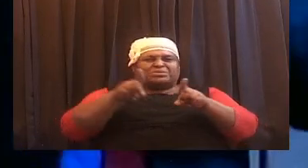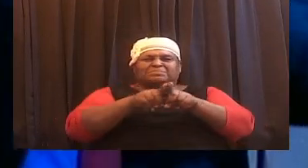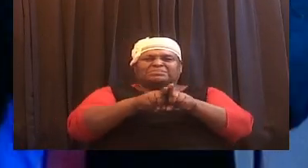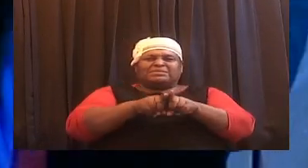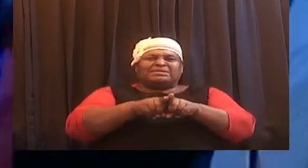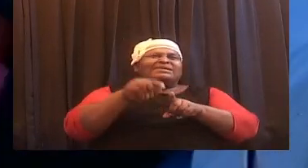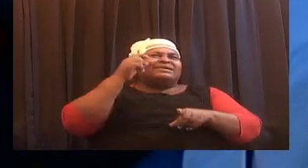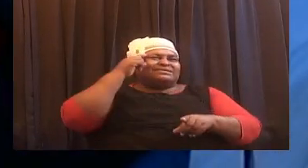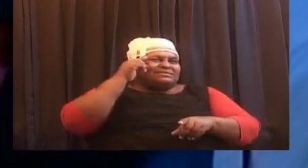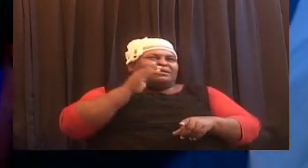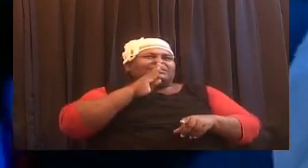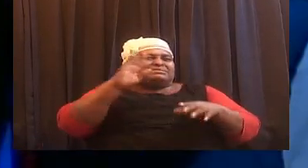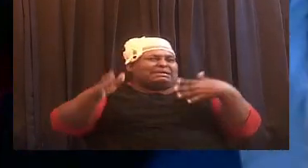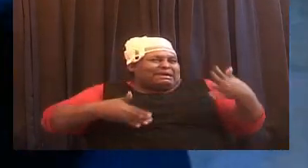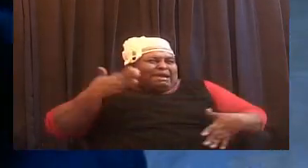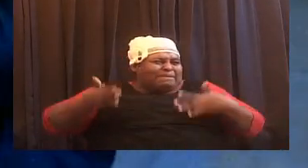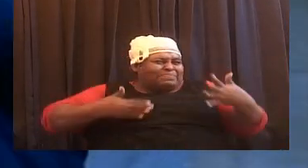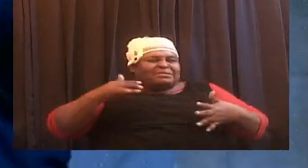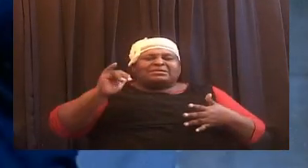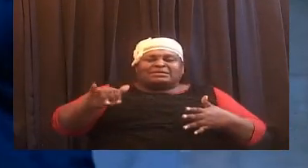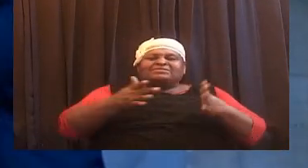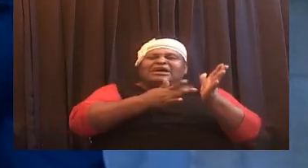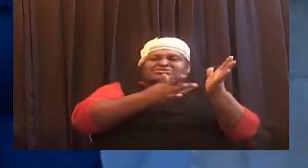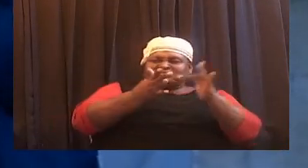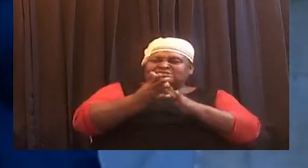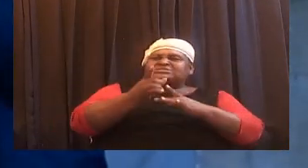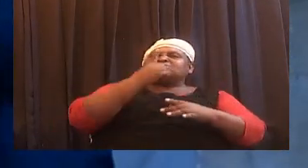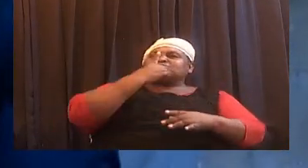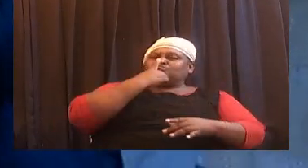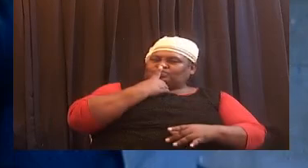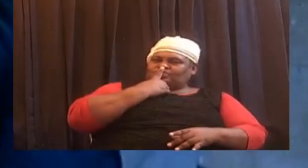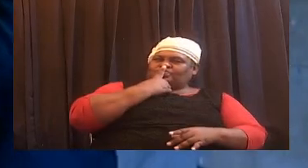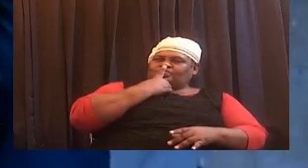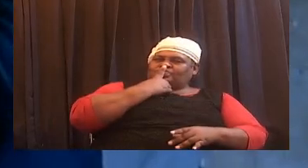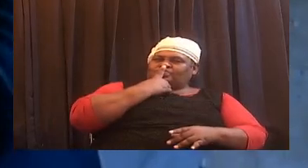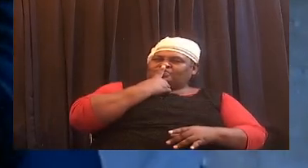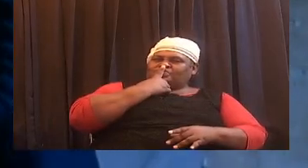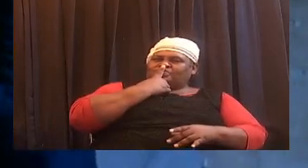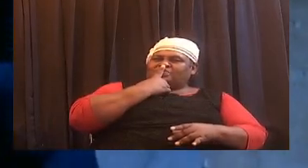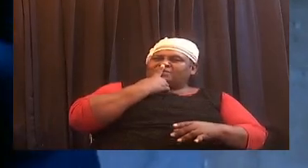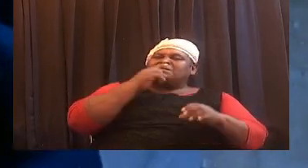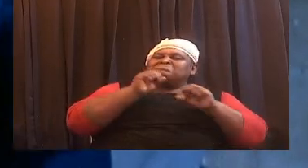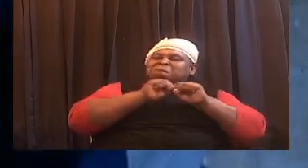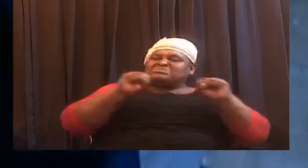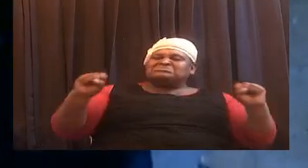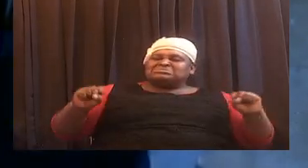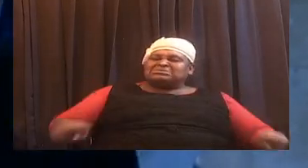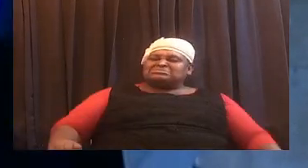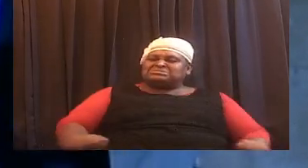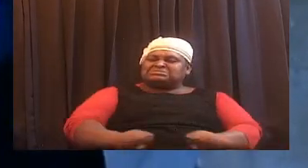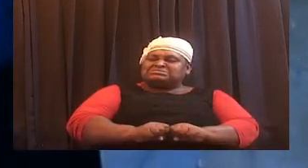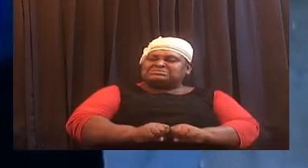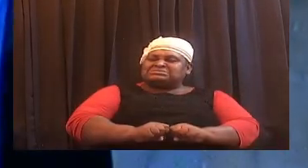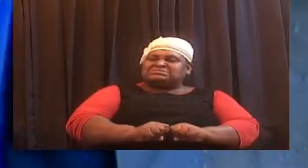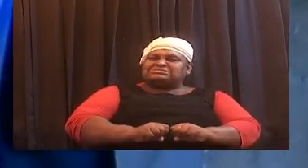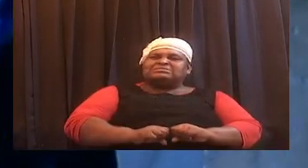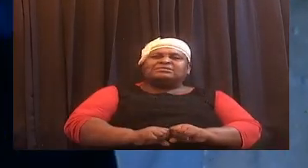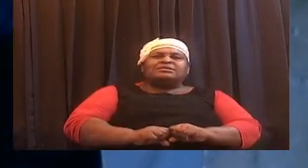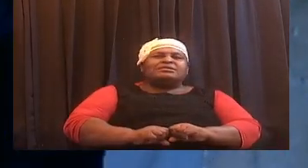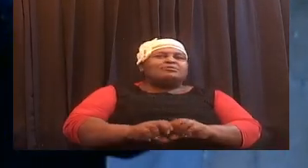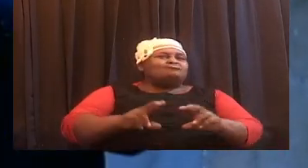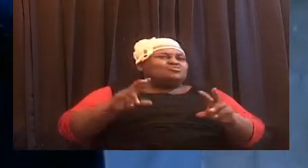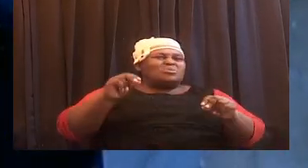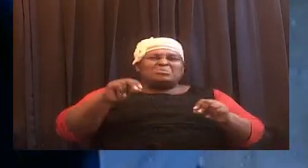would have been happy that Jesus silenced the Sadducees. But no, they were filled